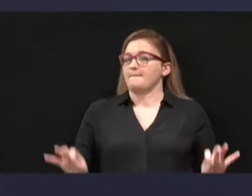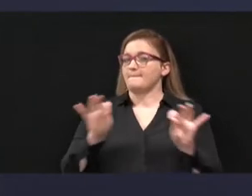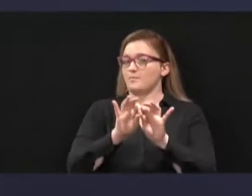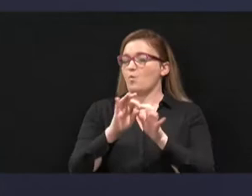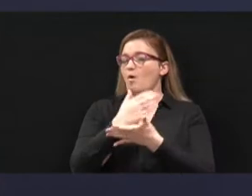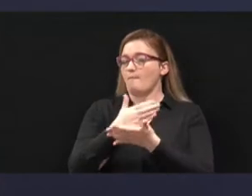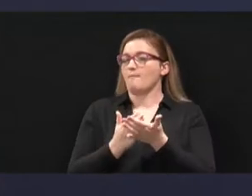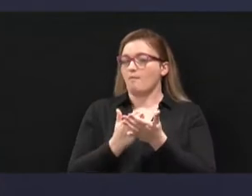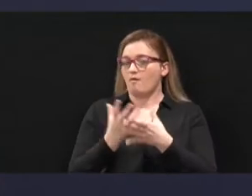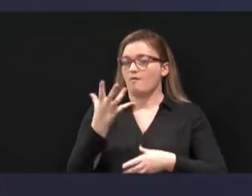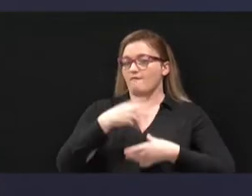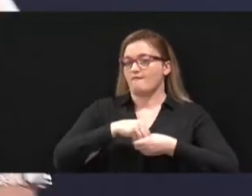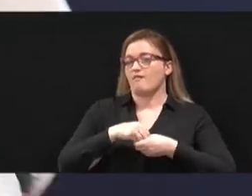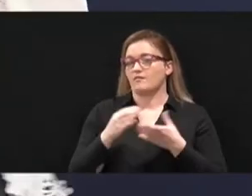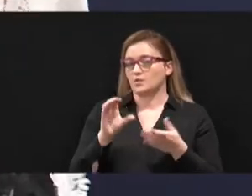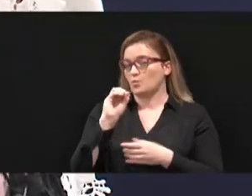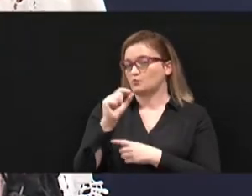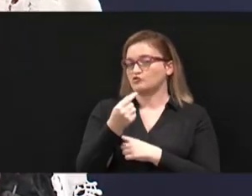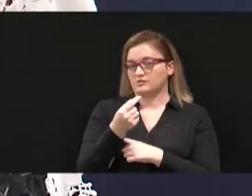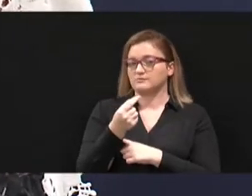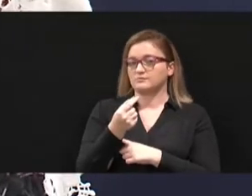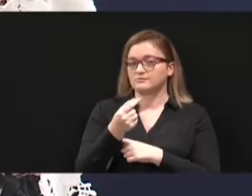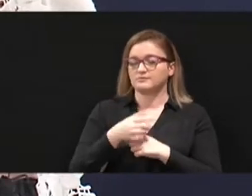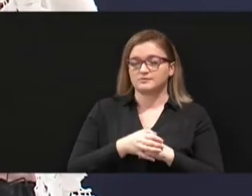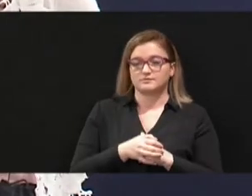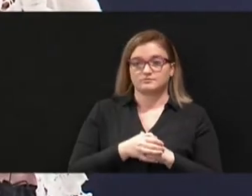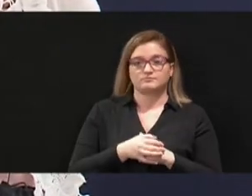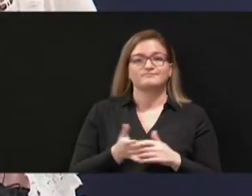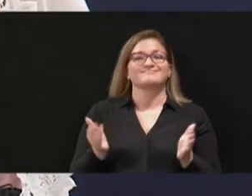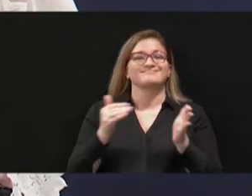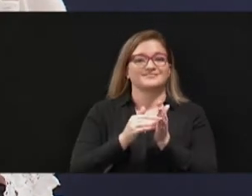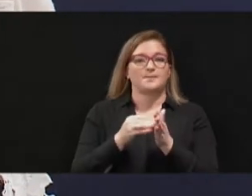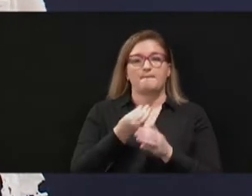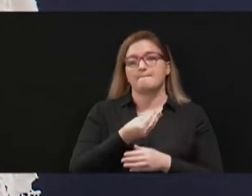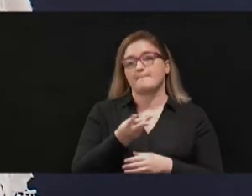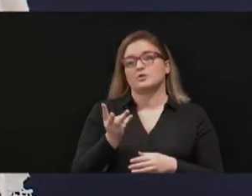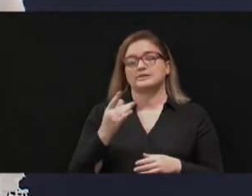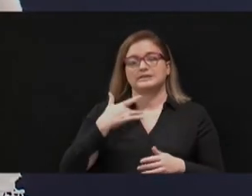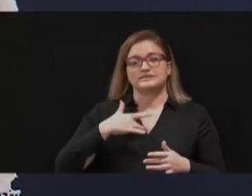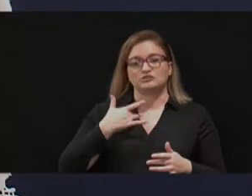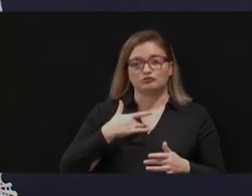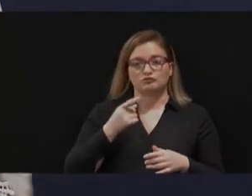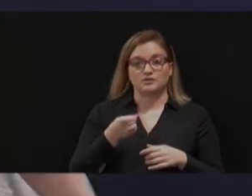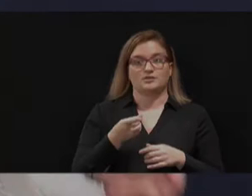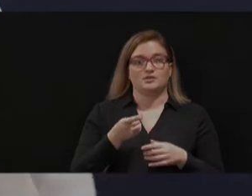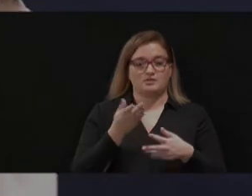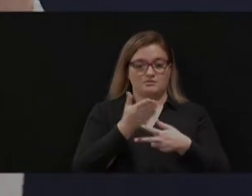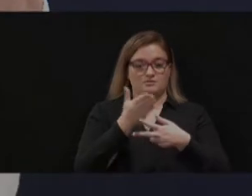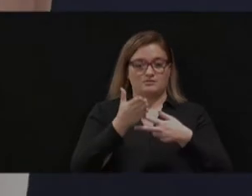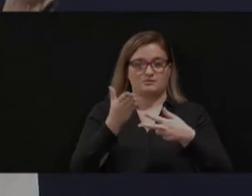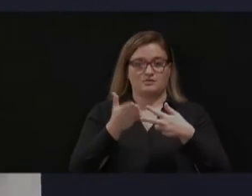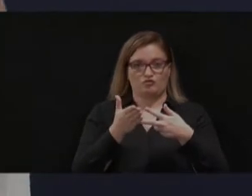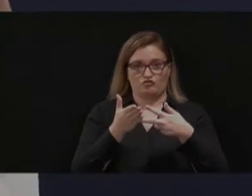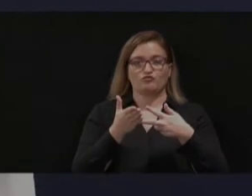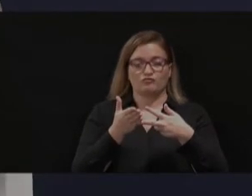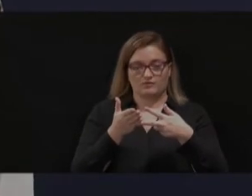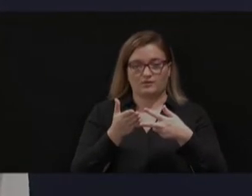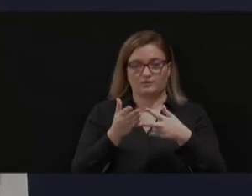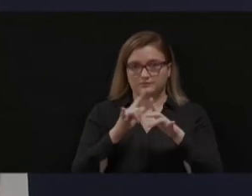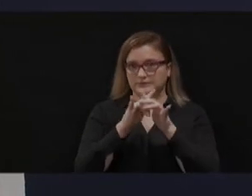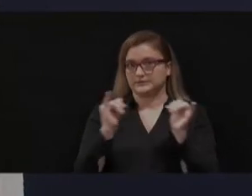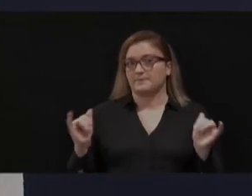Orton-Gillingham. As I said, the multisensory activates all three channels, and it does it at the same